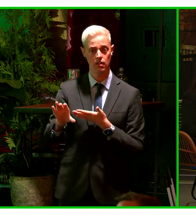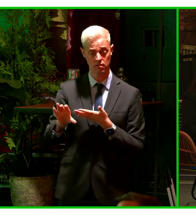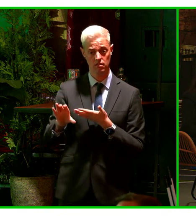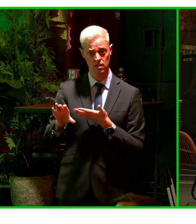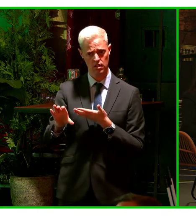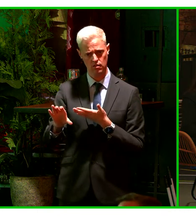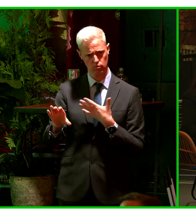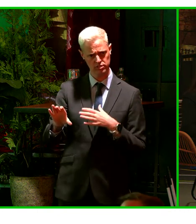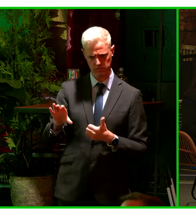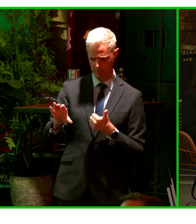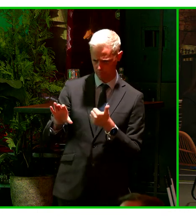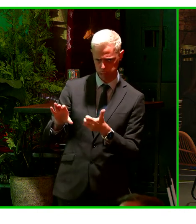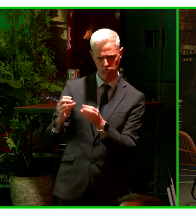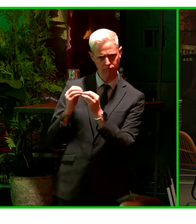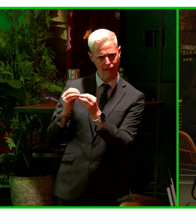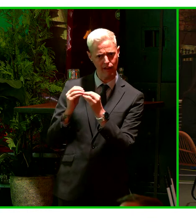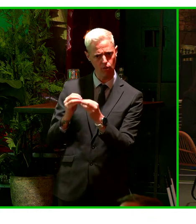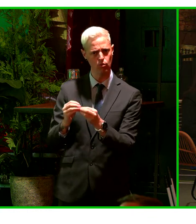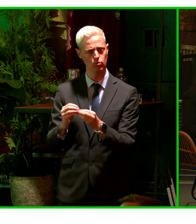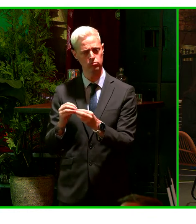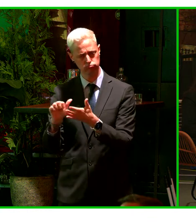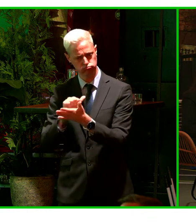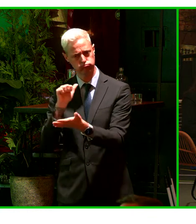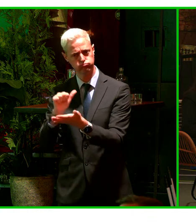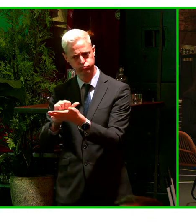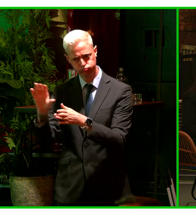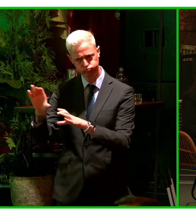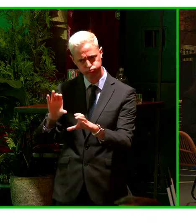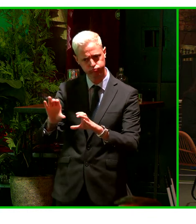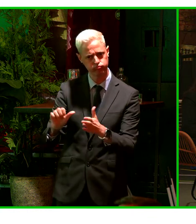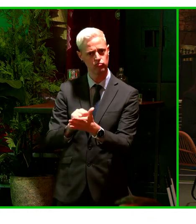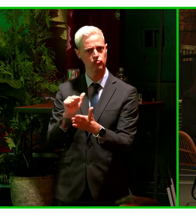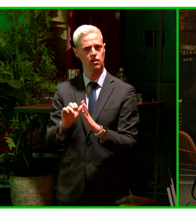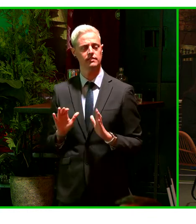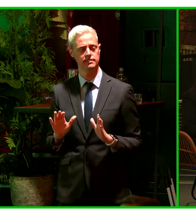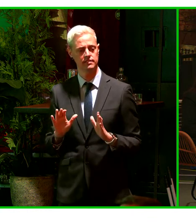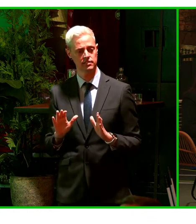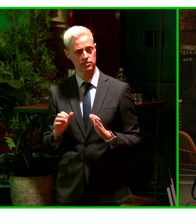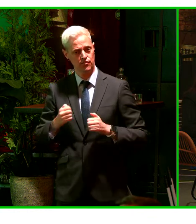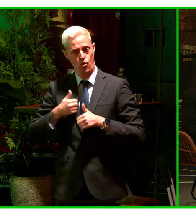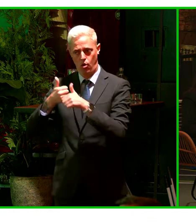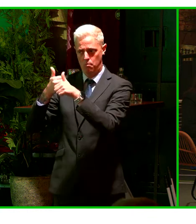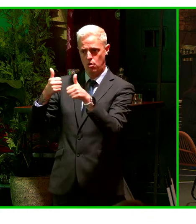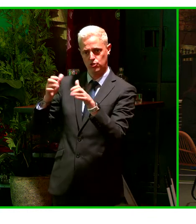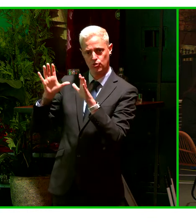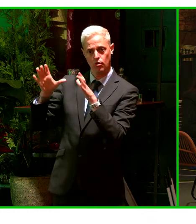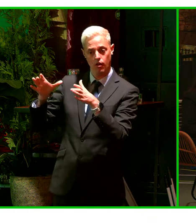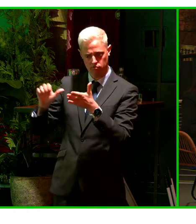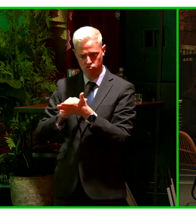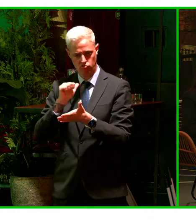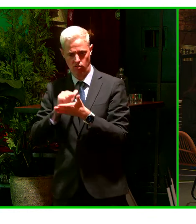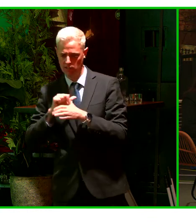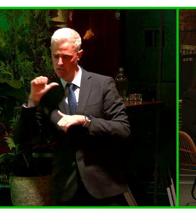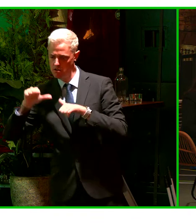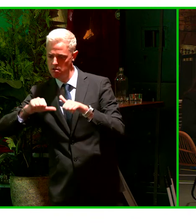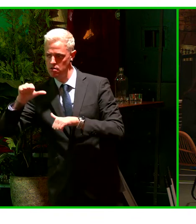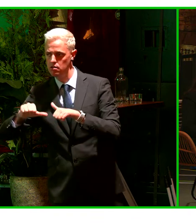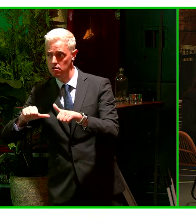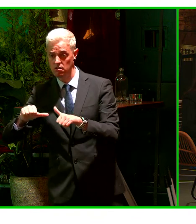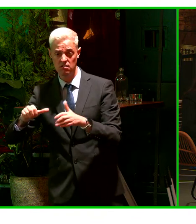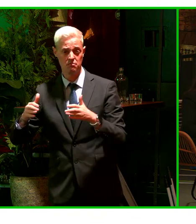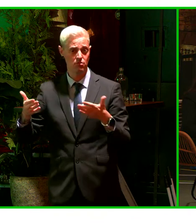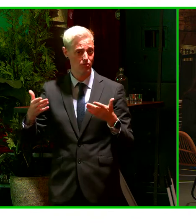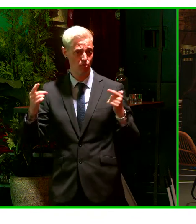surety around that. We want good value. So we've got to get the commercial deals right. We're competing against, shall we say, you know,